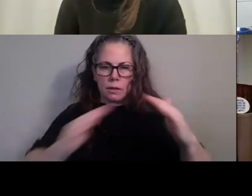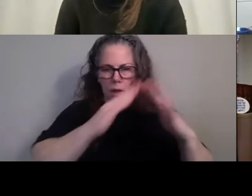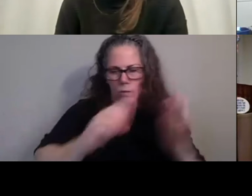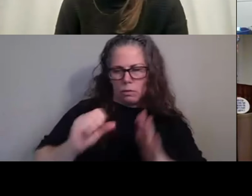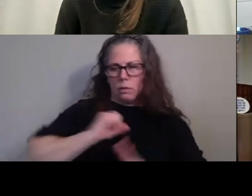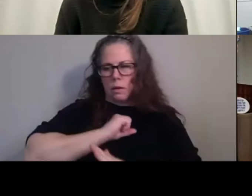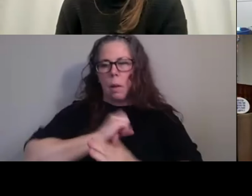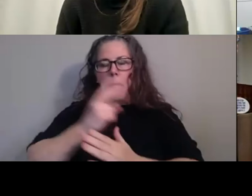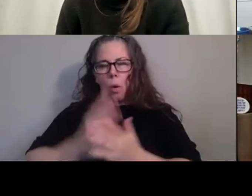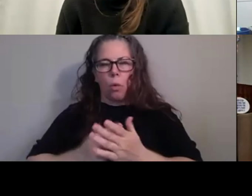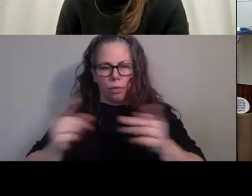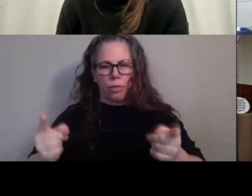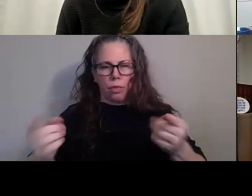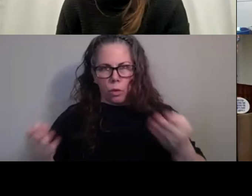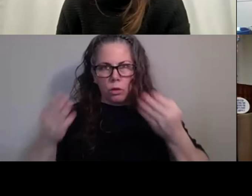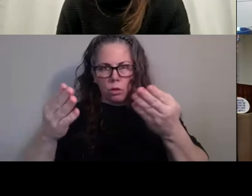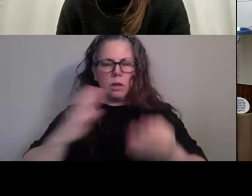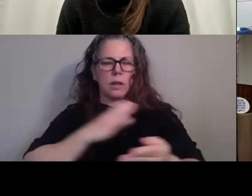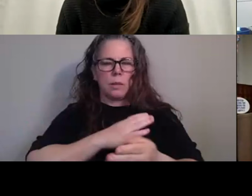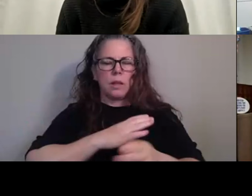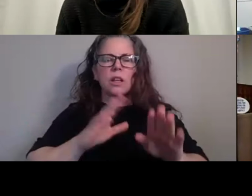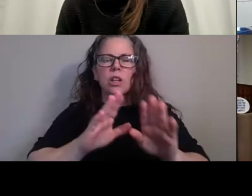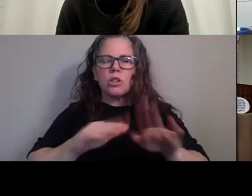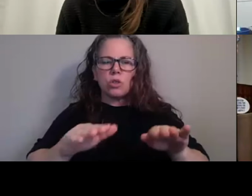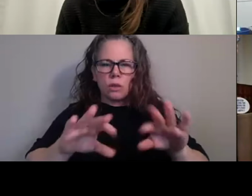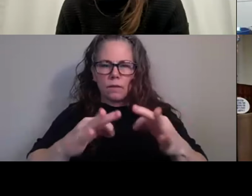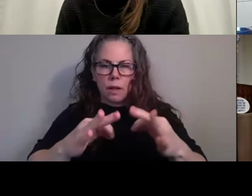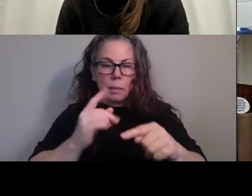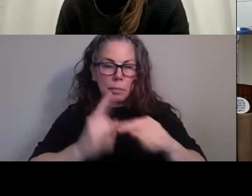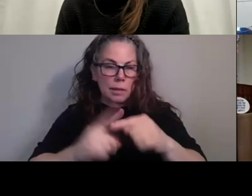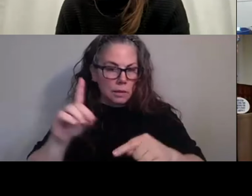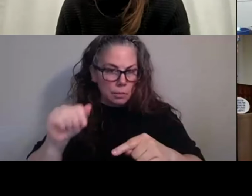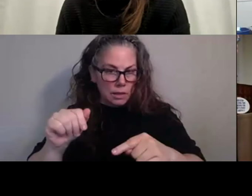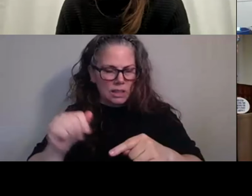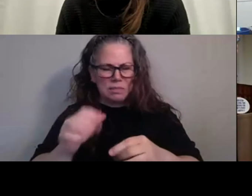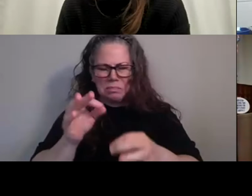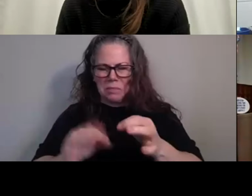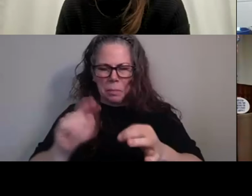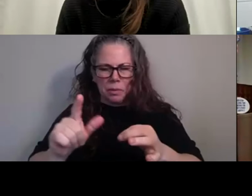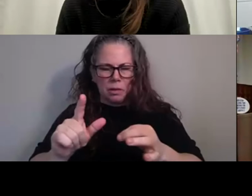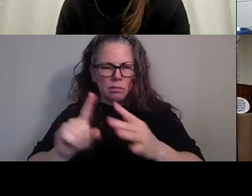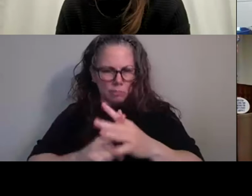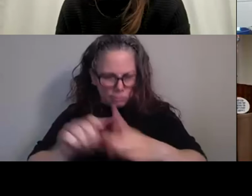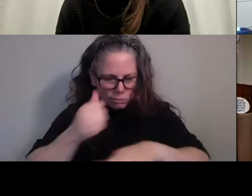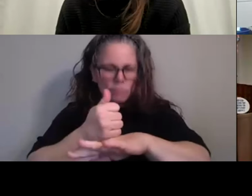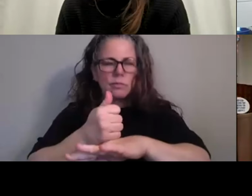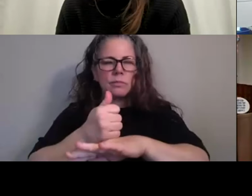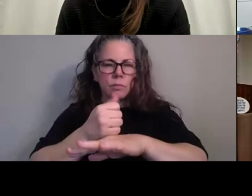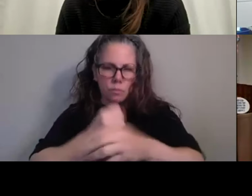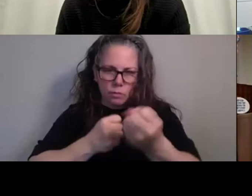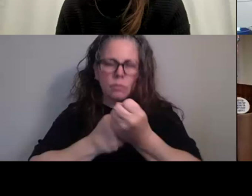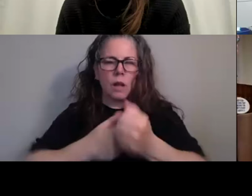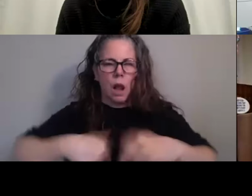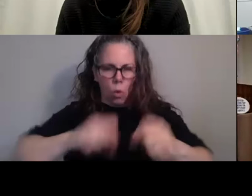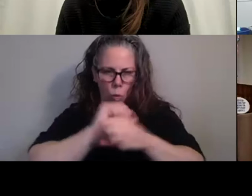Senate, to the Committee on Children, Family, and Persons with Disabilities. And it's a simple bill enacting, enabling our